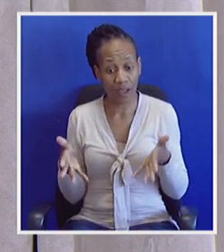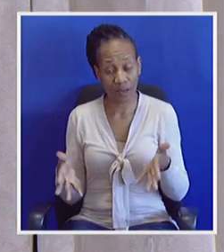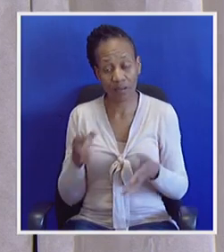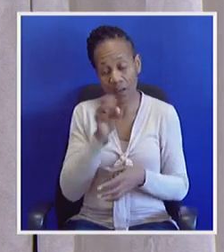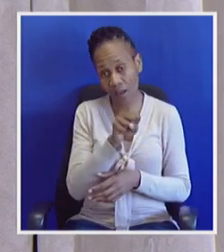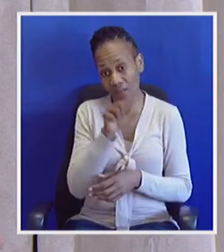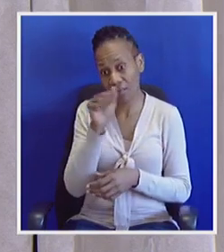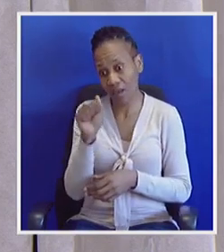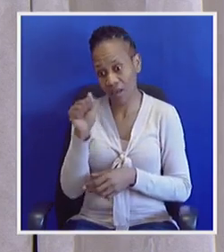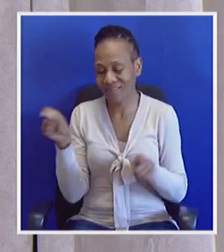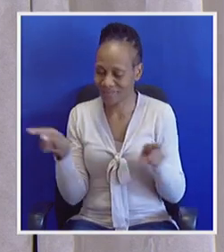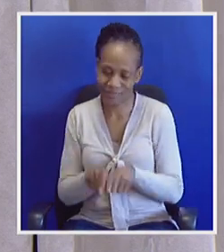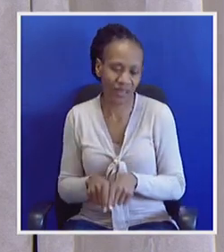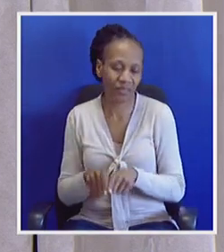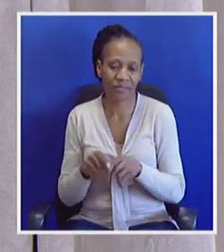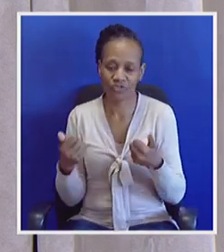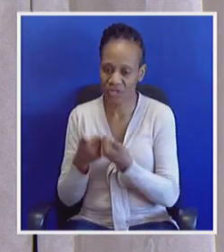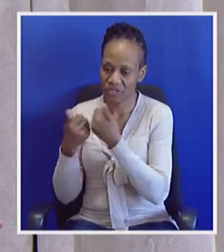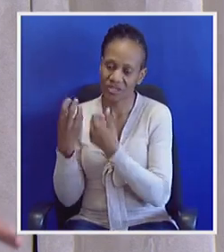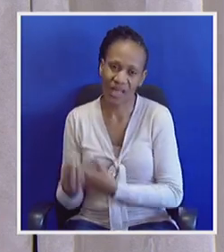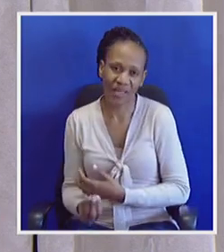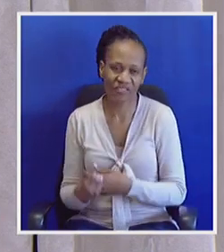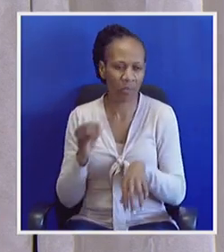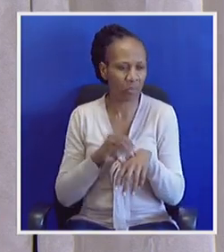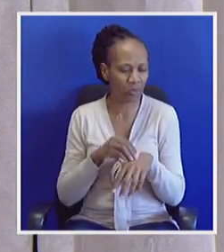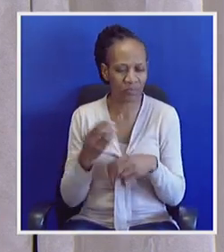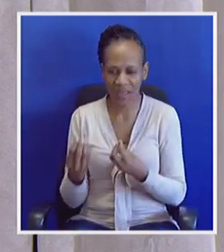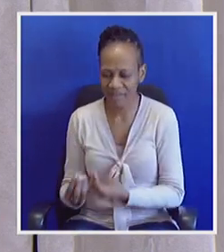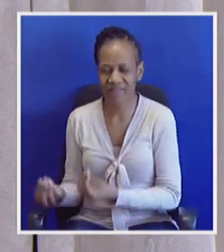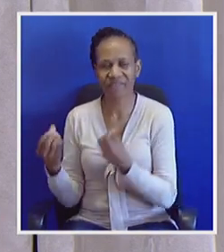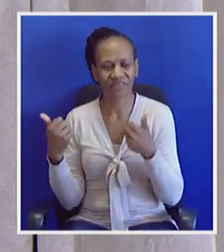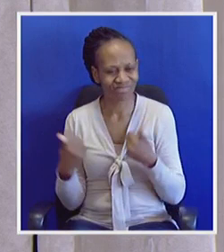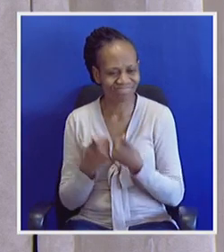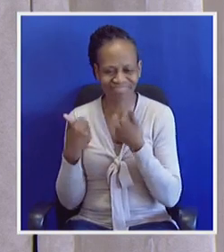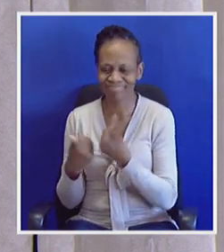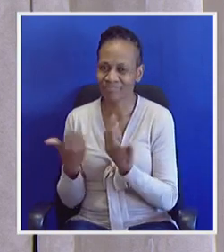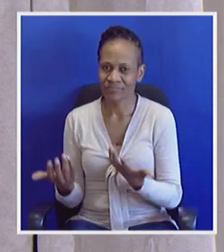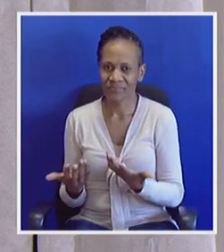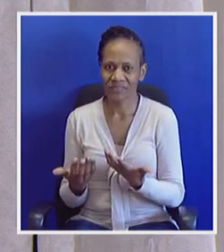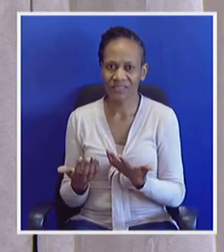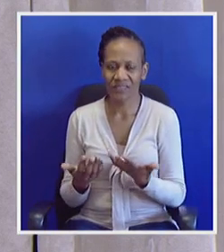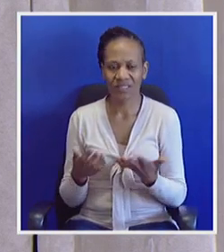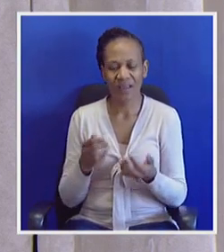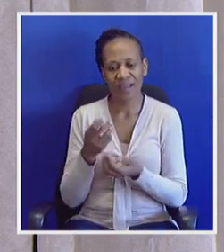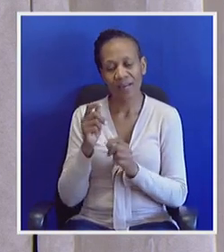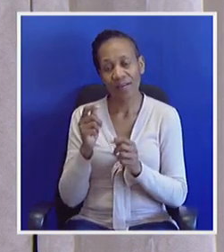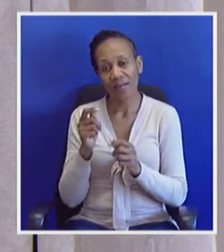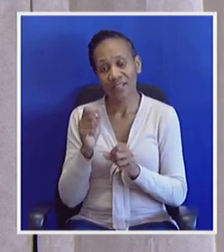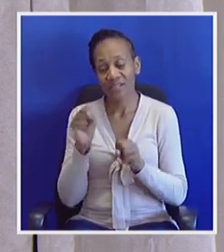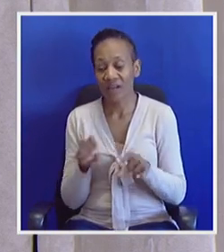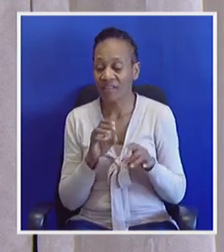is right there, facing headwinds and great difficulties from an operational and profitability point of